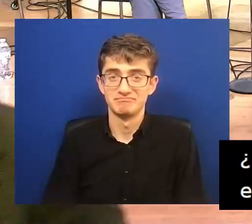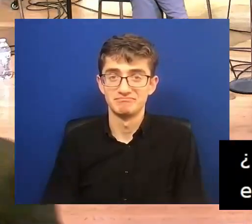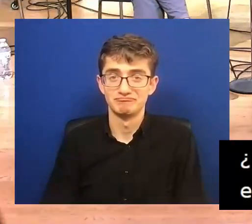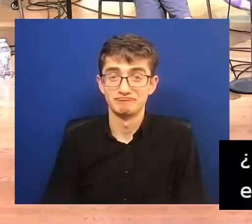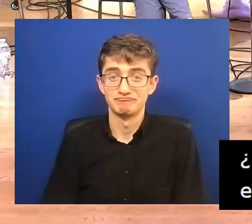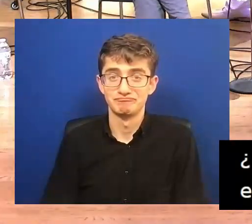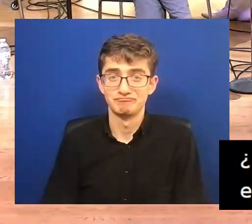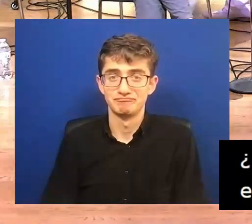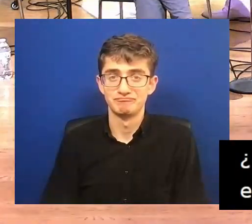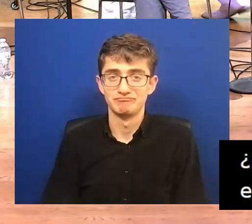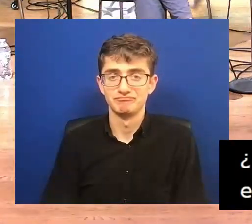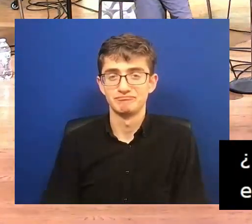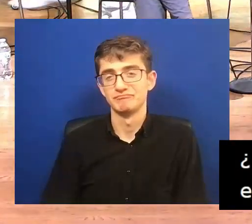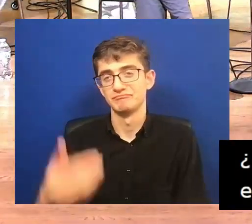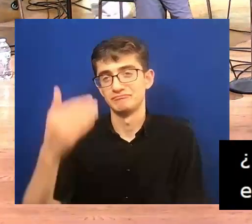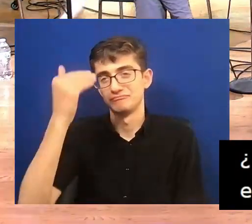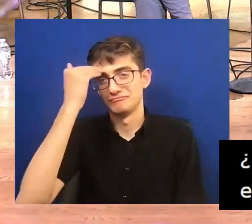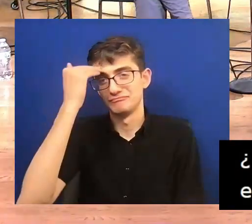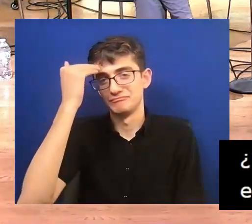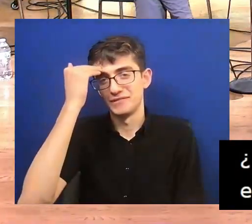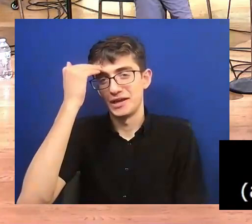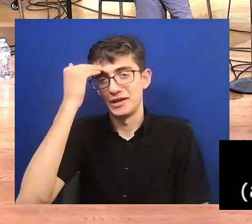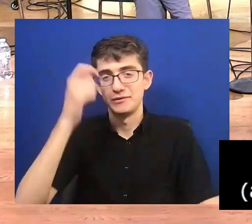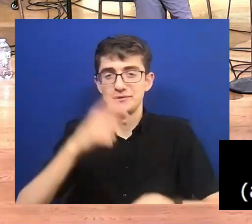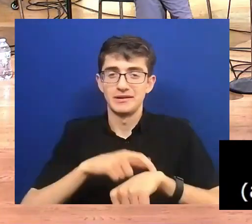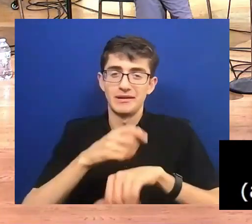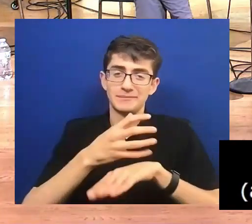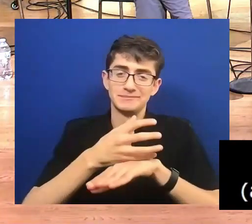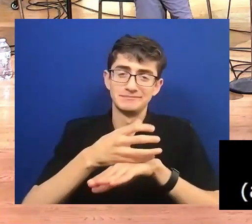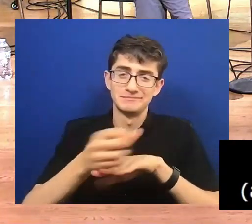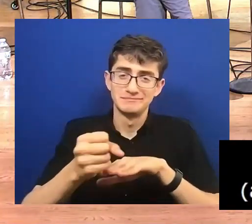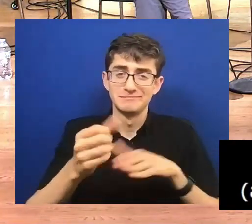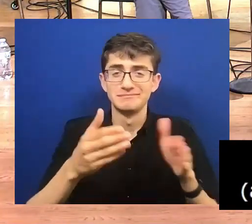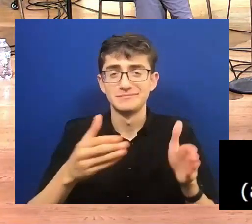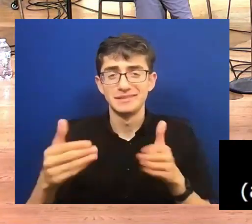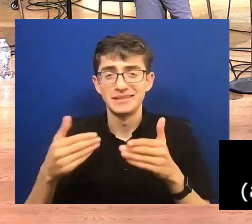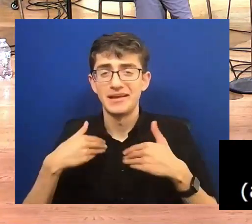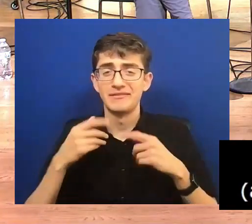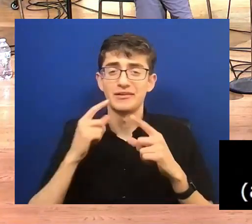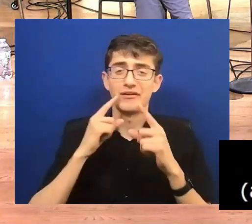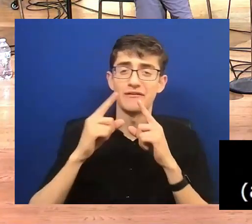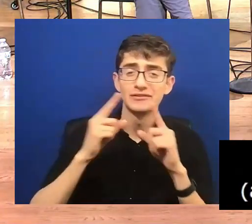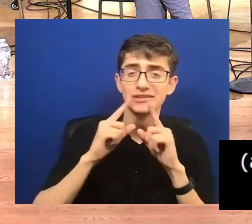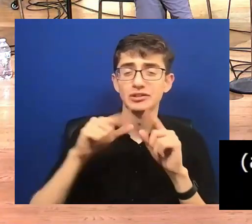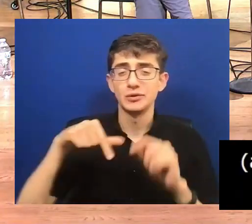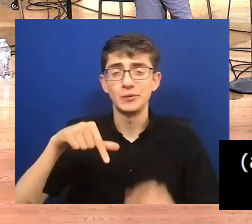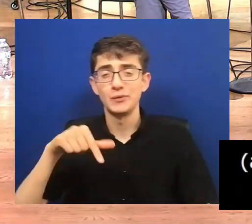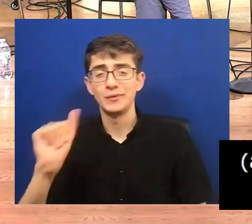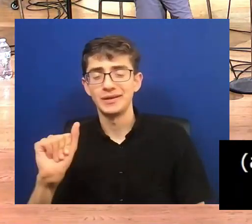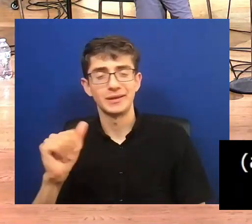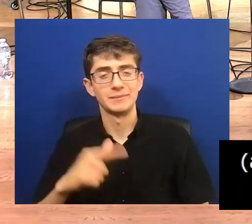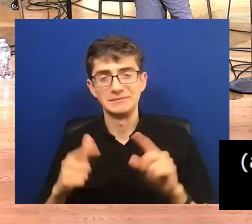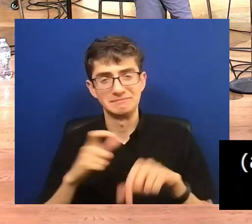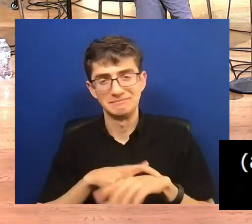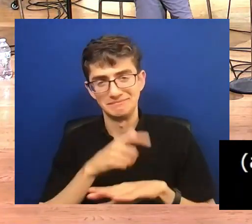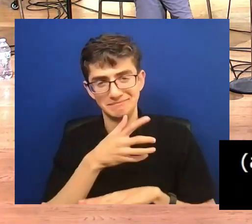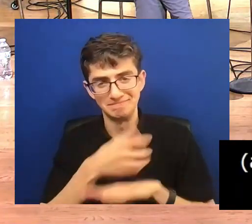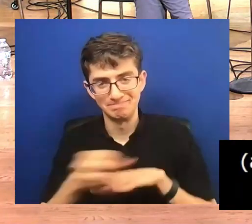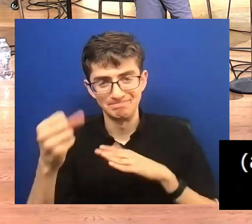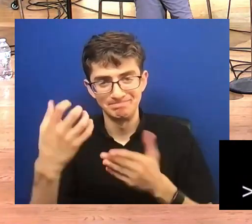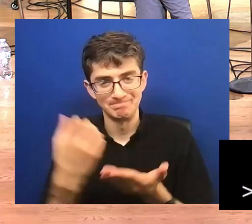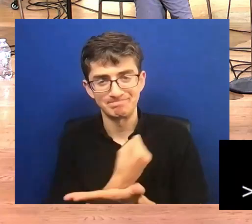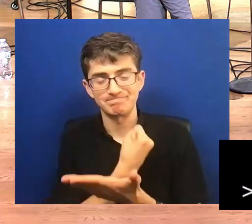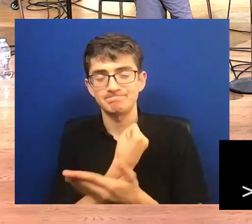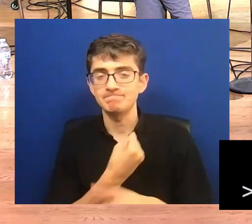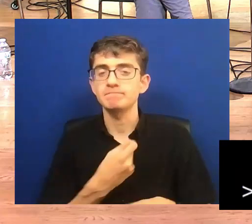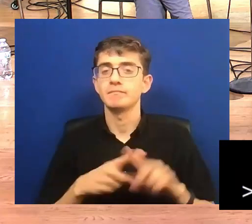So I know we ran out of time, and initially we were going to have a conversation and questions with you all. But the point is, you heard from folks who are the